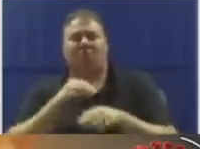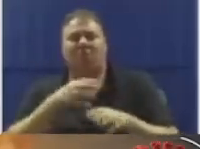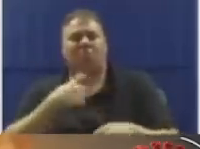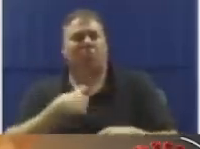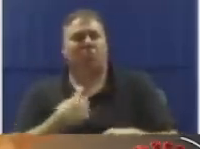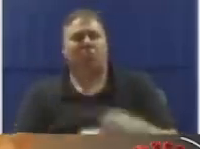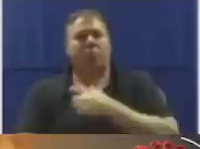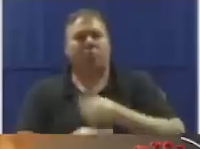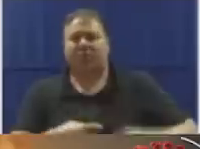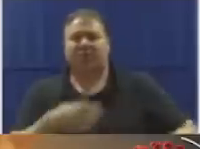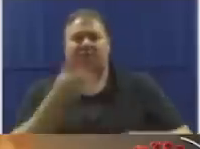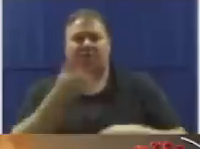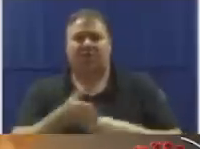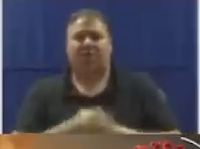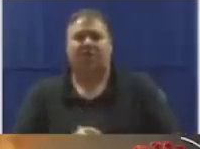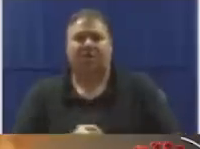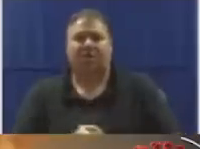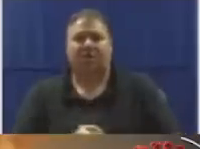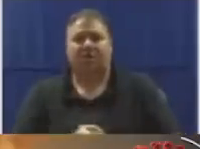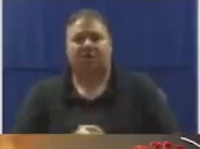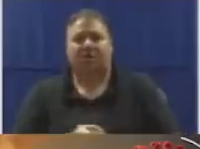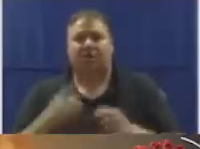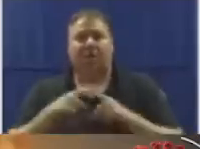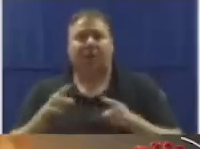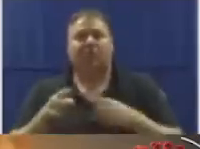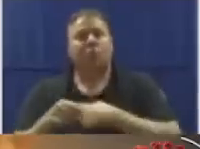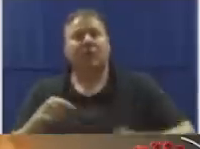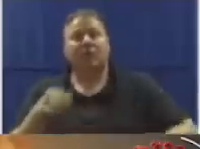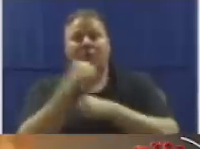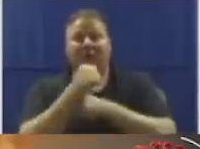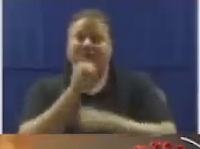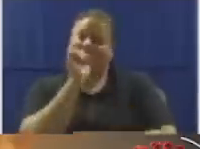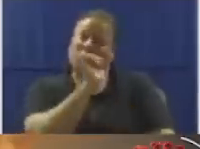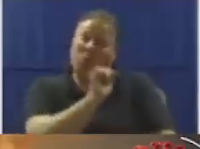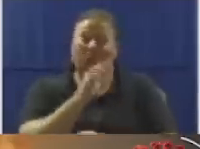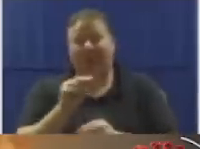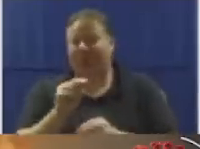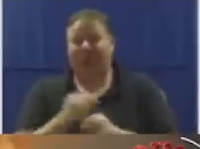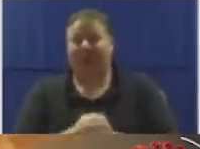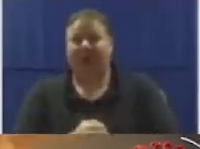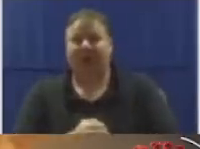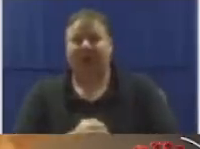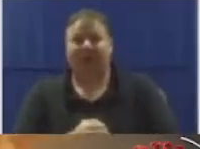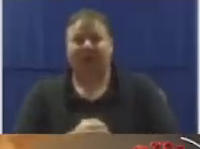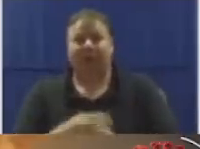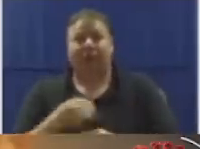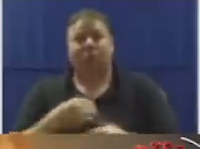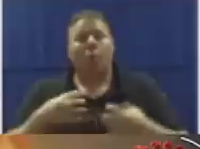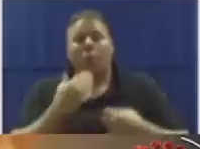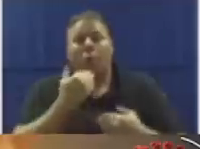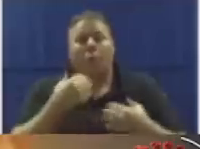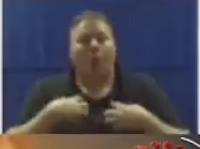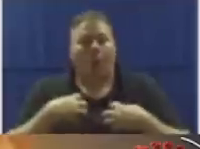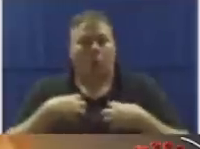But here's the thing. The presidency is not yours. It belongs to the Republic of South Africa.